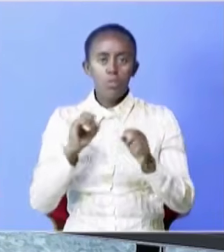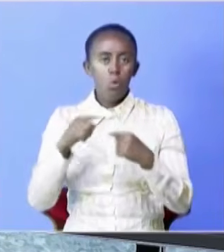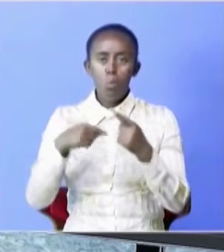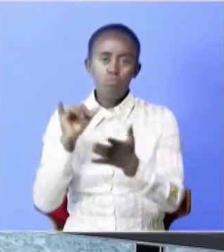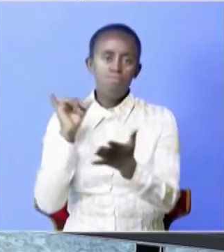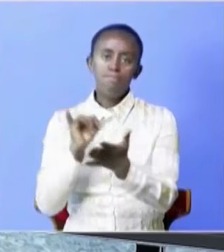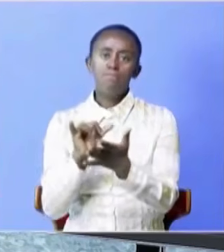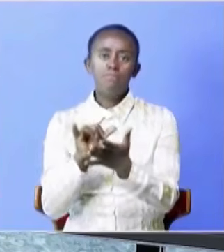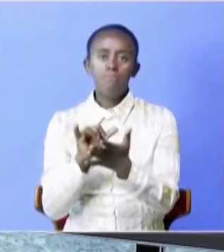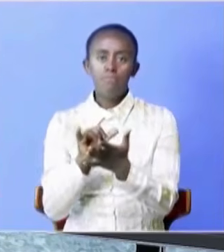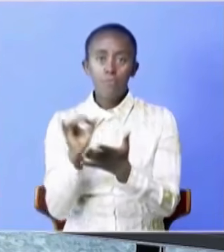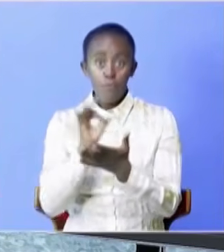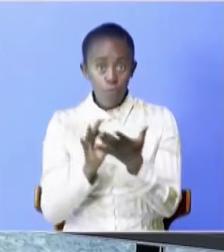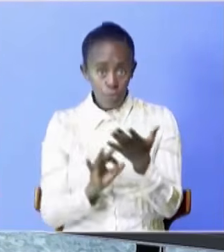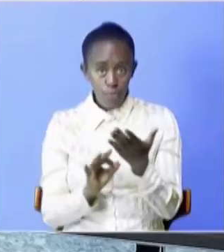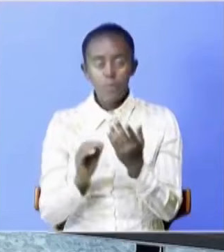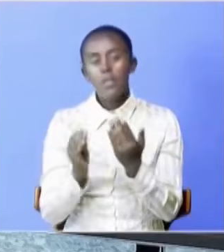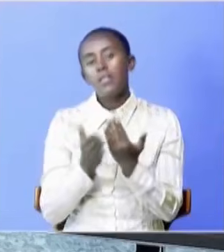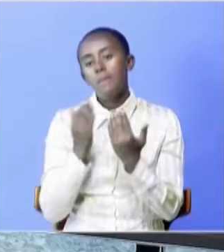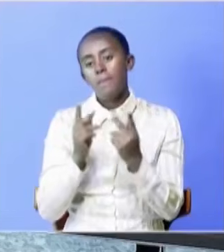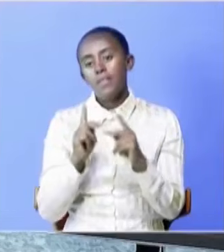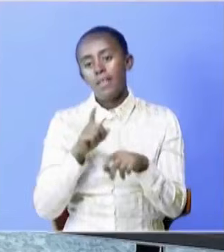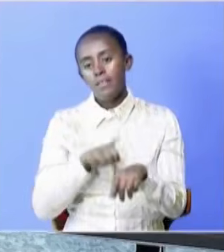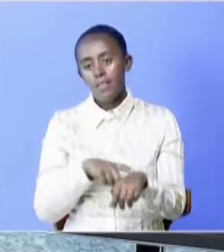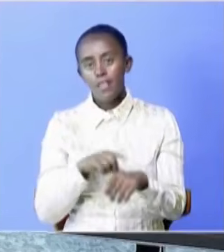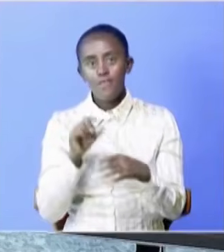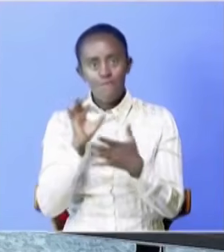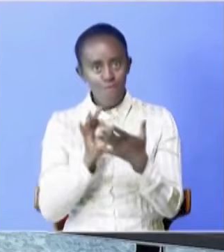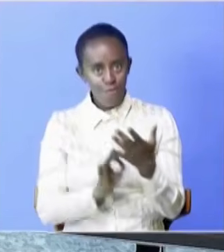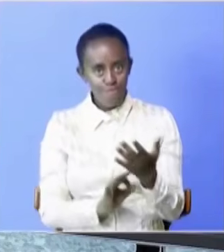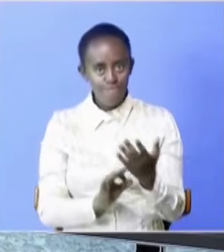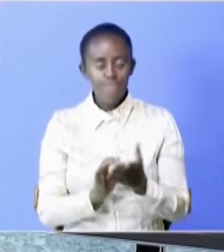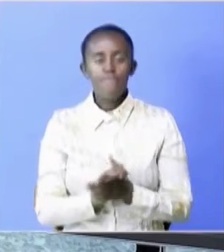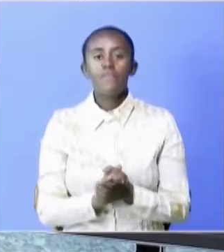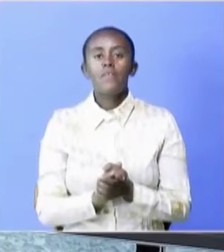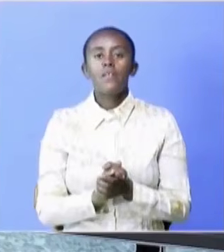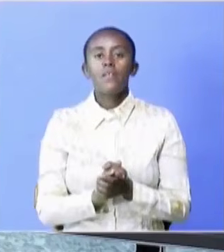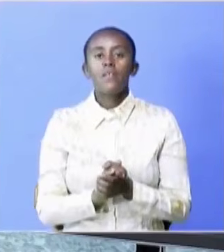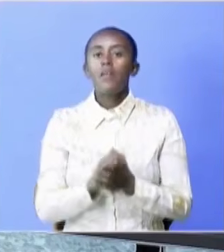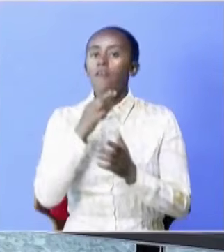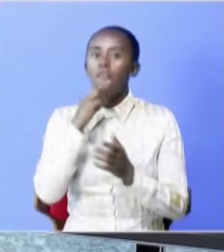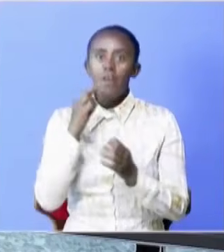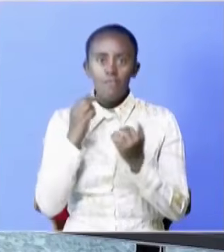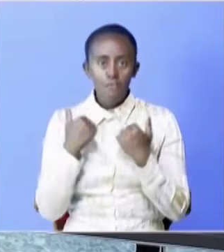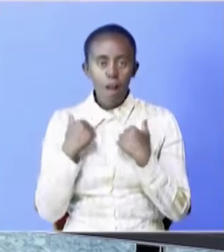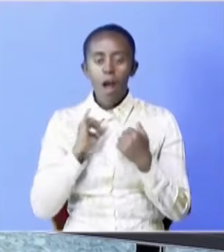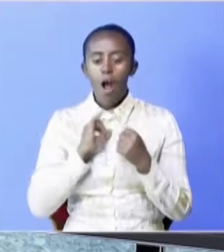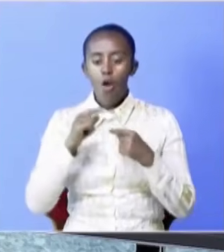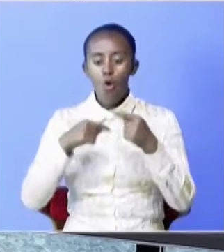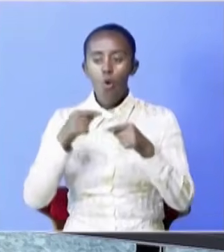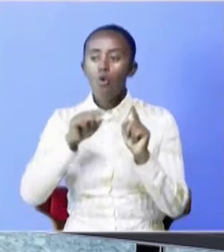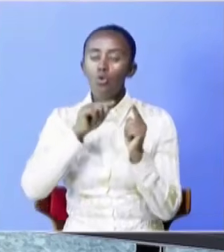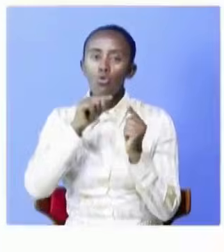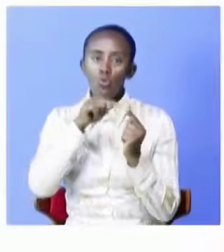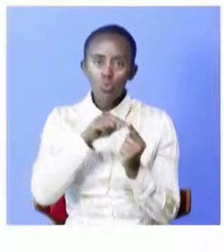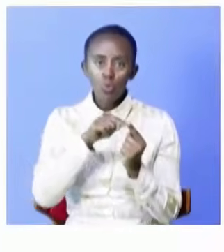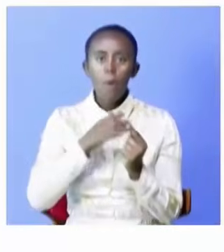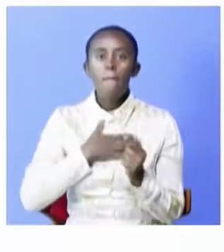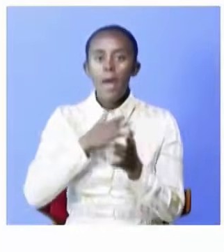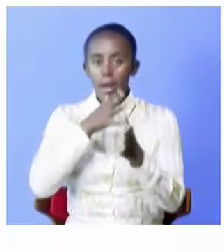its form, so it is in its simple present form. So we have our verb, I go to